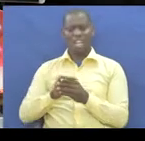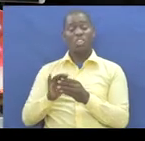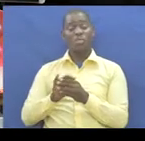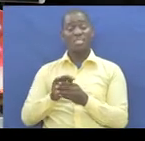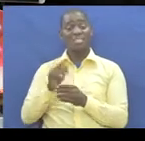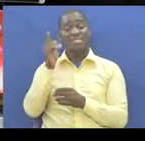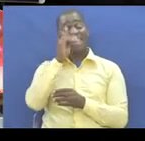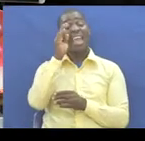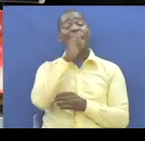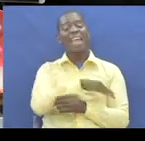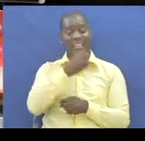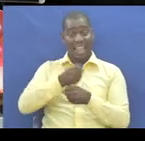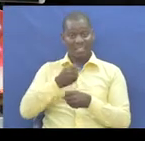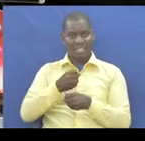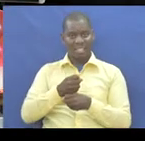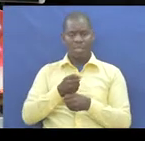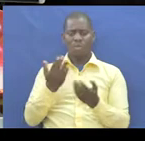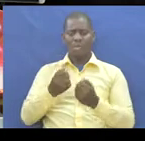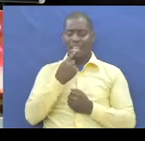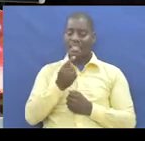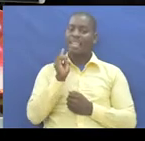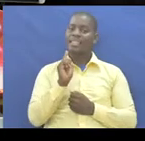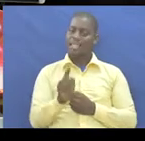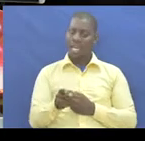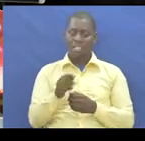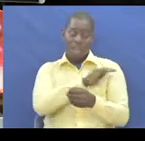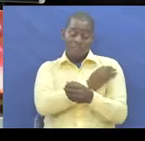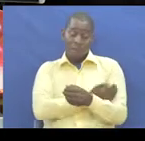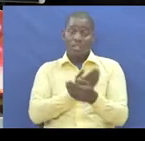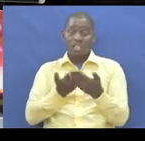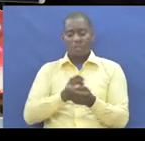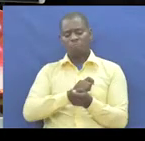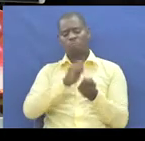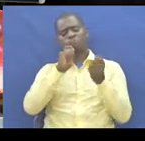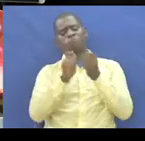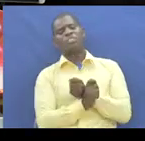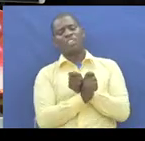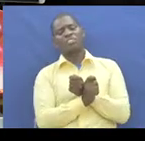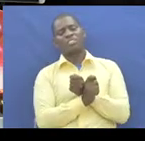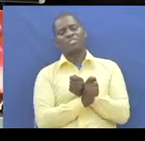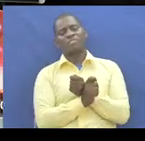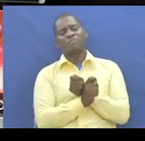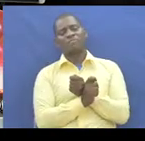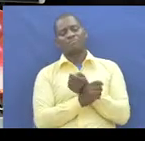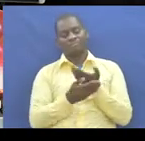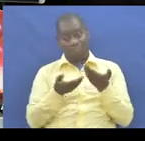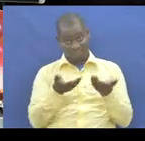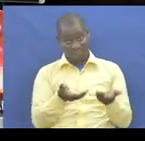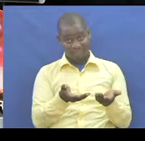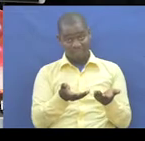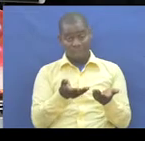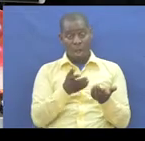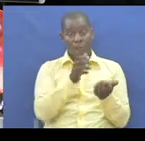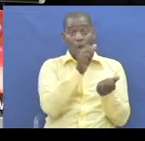demonstration of here, of which are the one which we normally face in our everyday life activities. For example, we say that